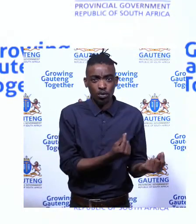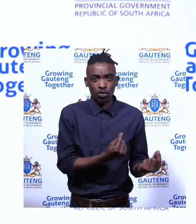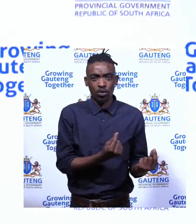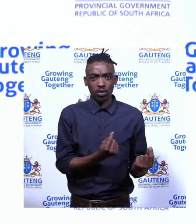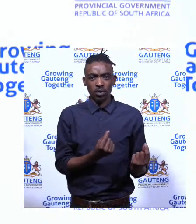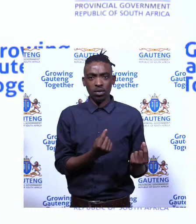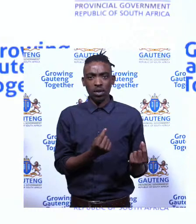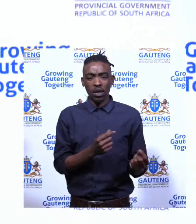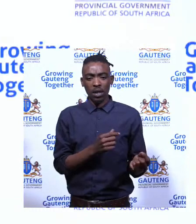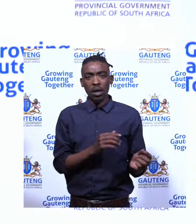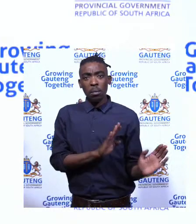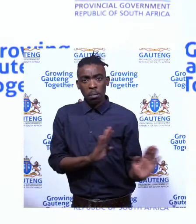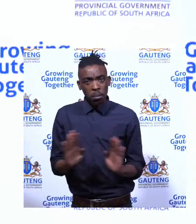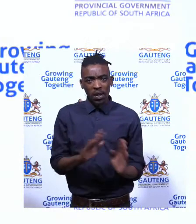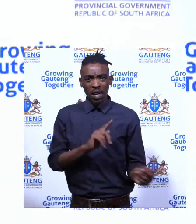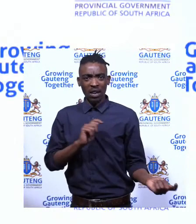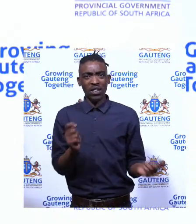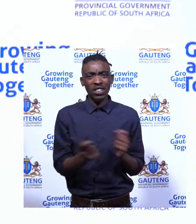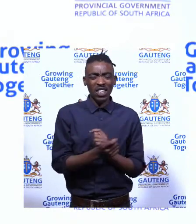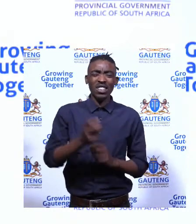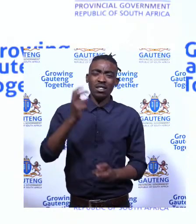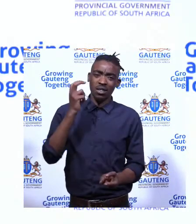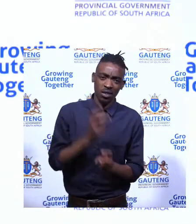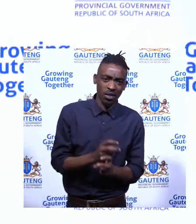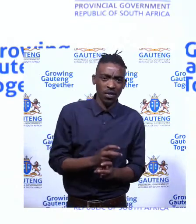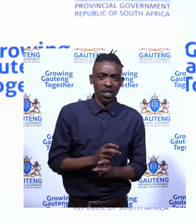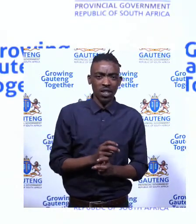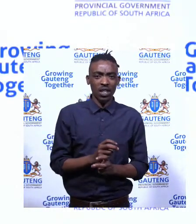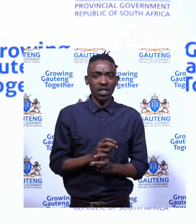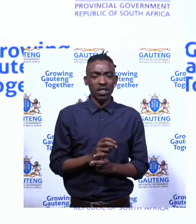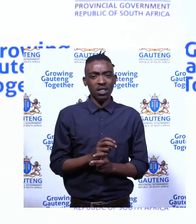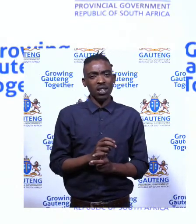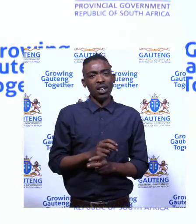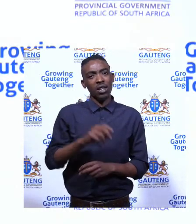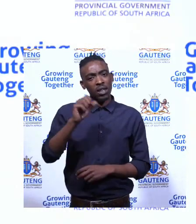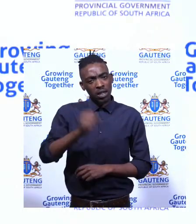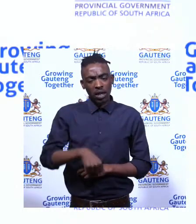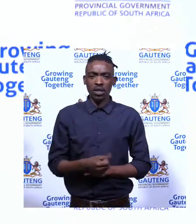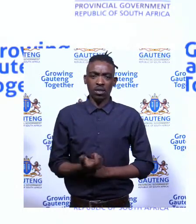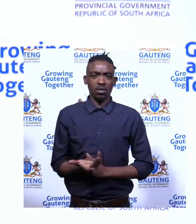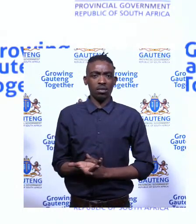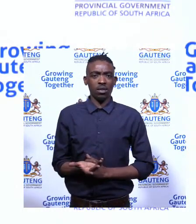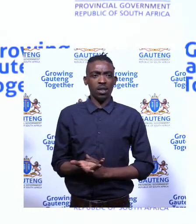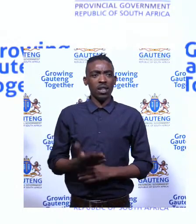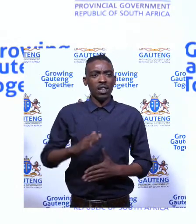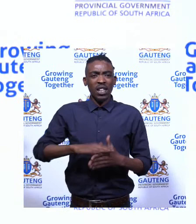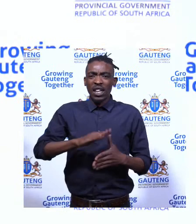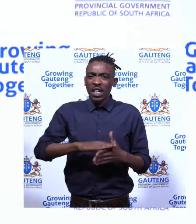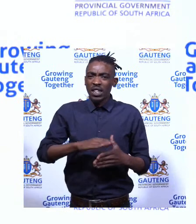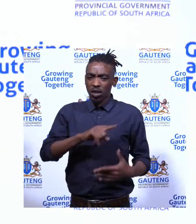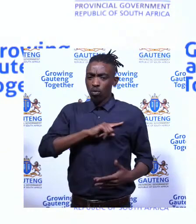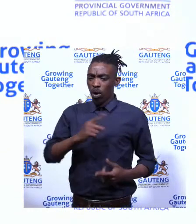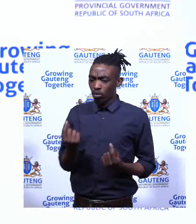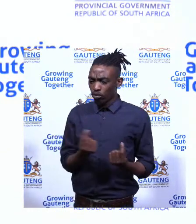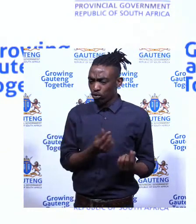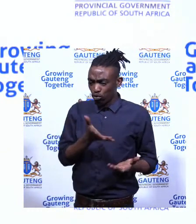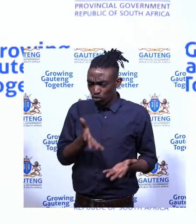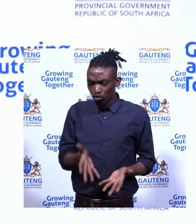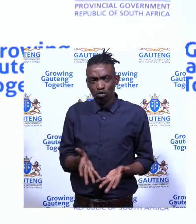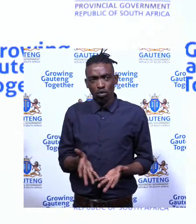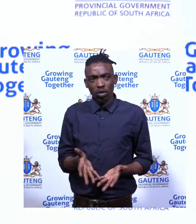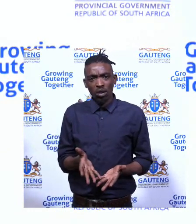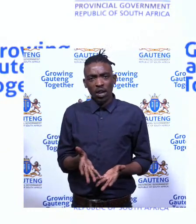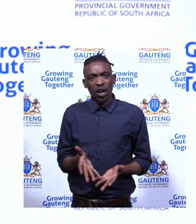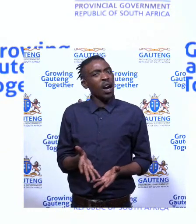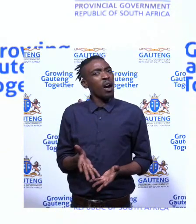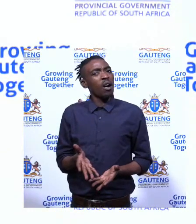that we are not used to. But it is to say to us, what is the reason why we are doing this, and why should we